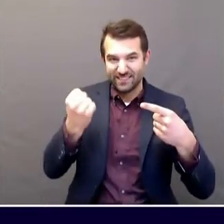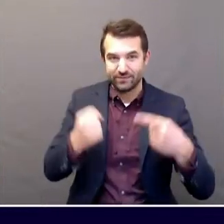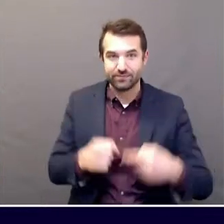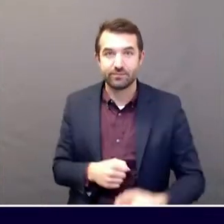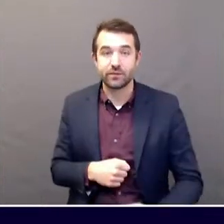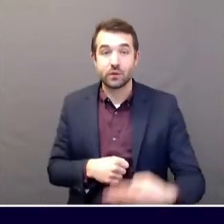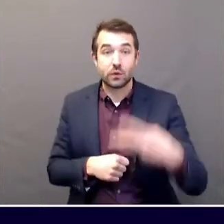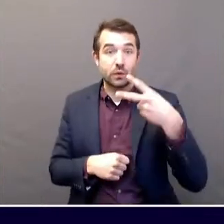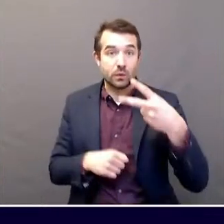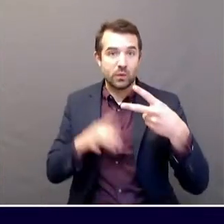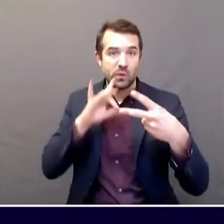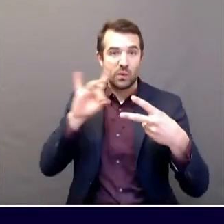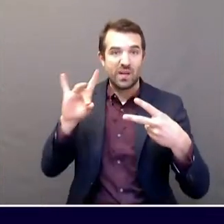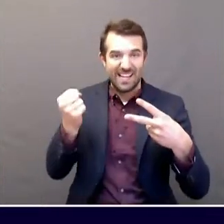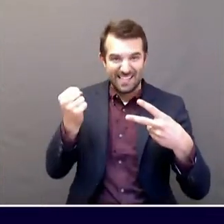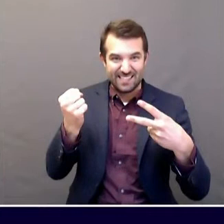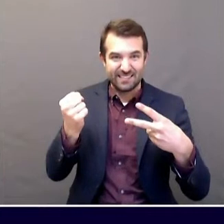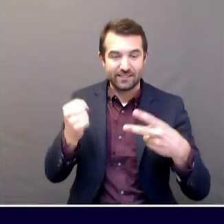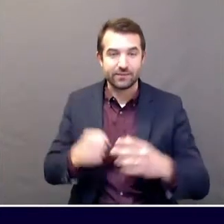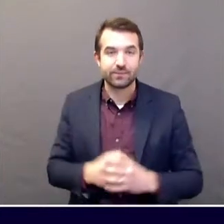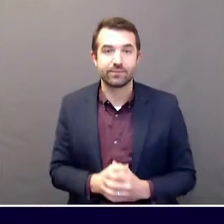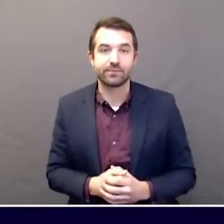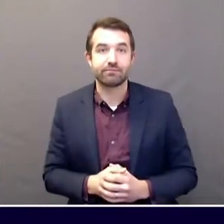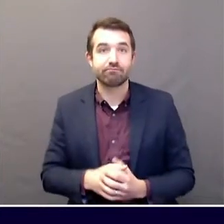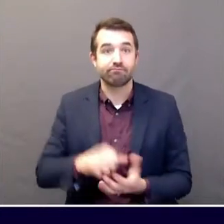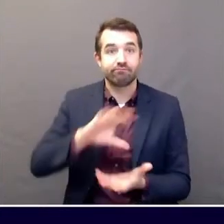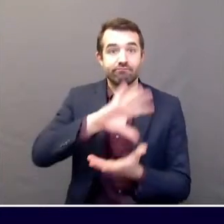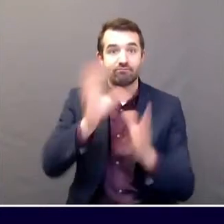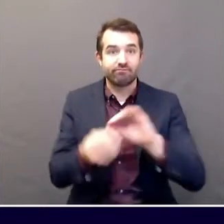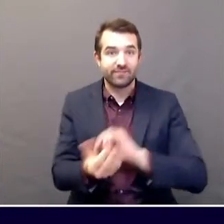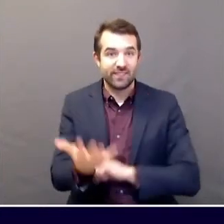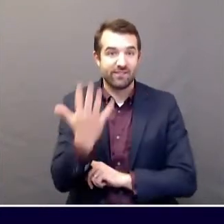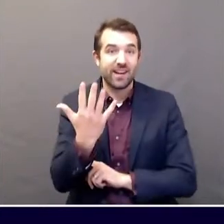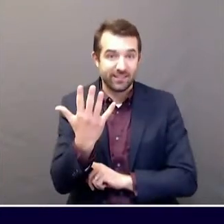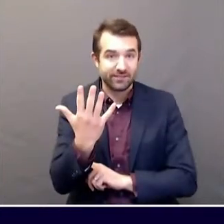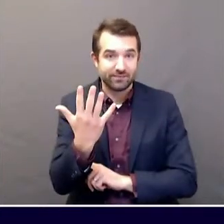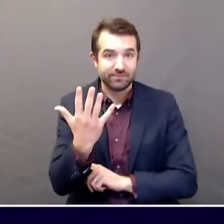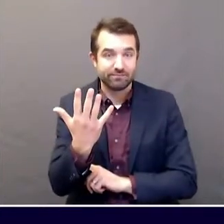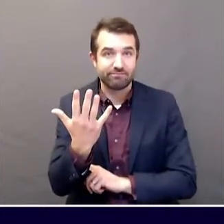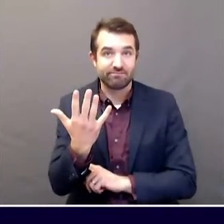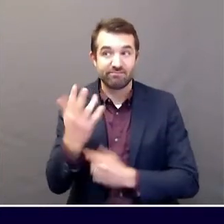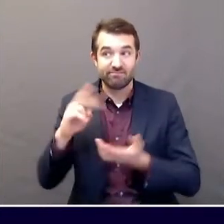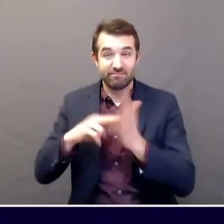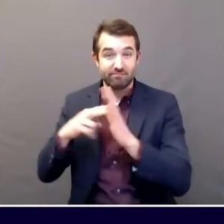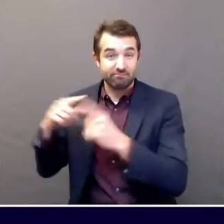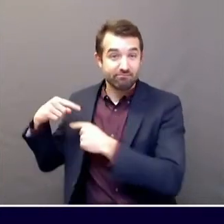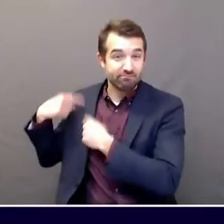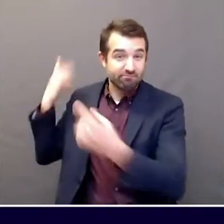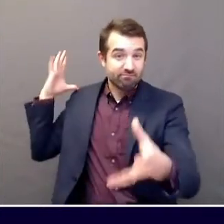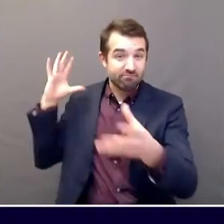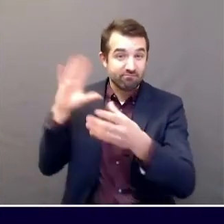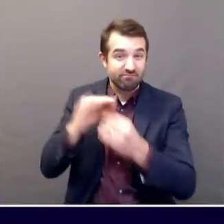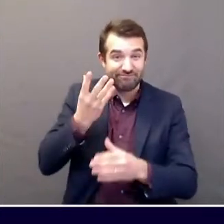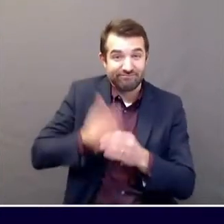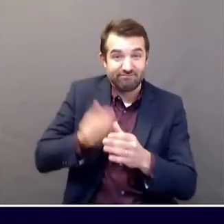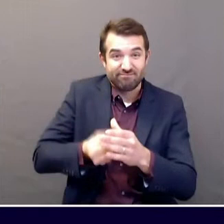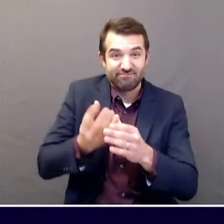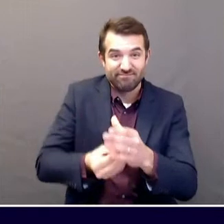These additional 5 deaths bring the total number of individuals who have died in Maine with COVID-19 to